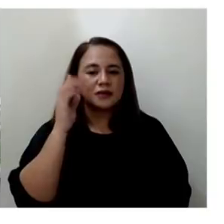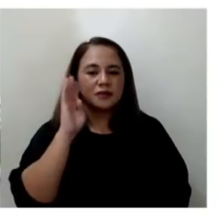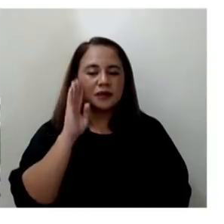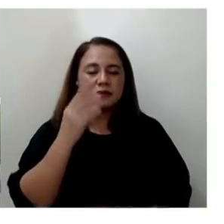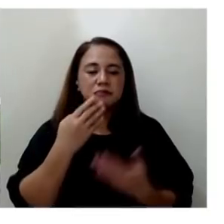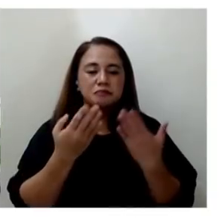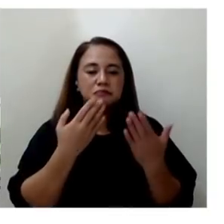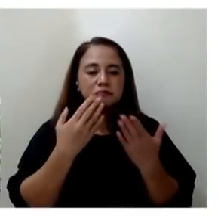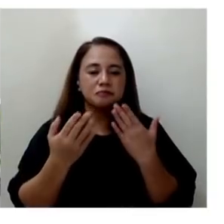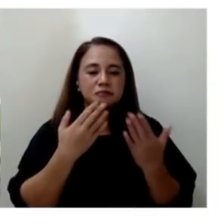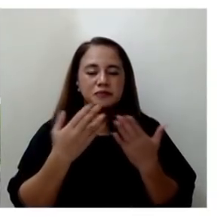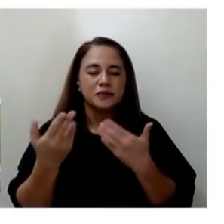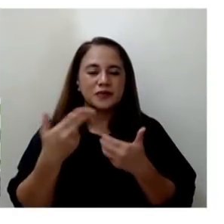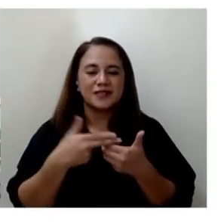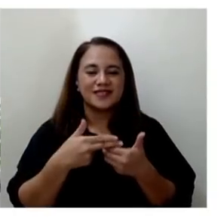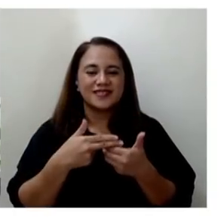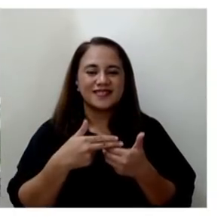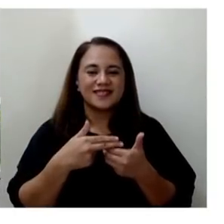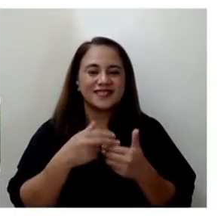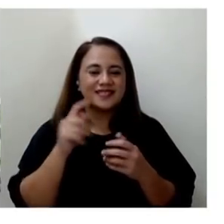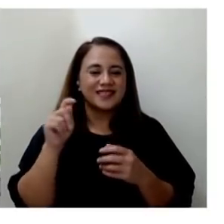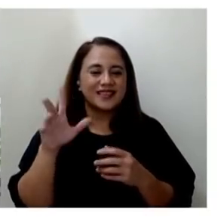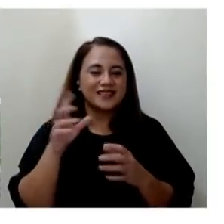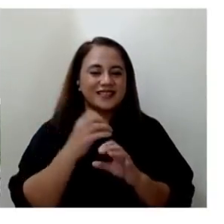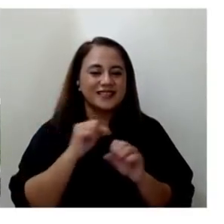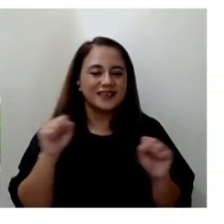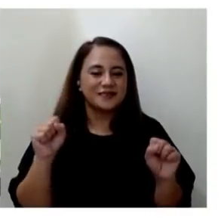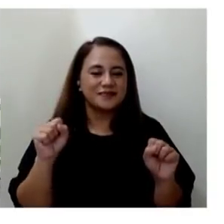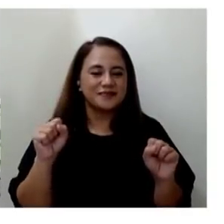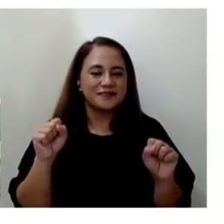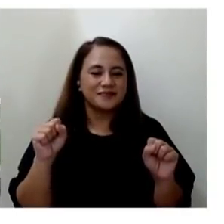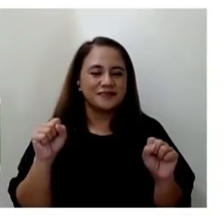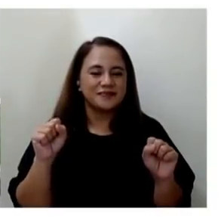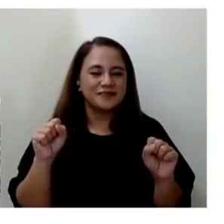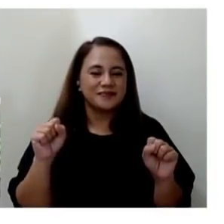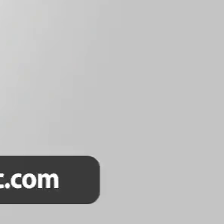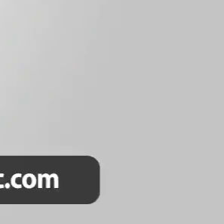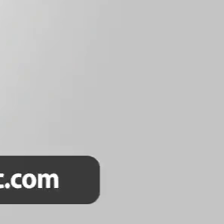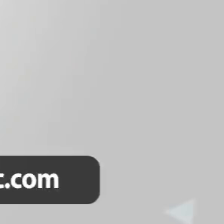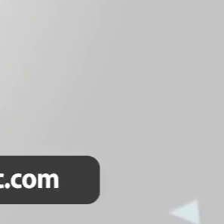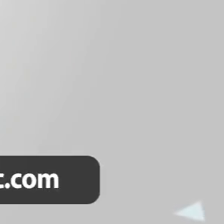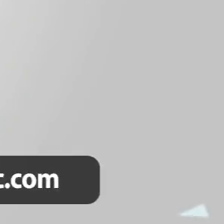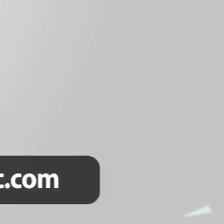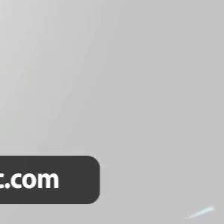Belica, thank you for joining us this noon. Take care. Keep safe. God bless, ma'am. Thank you.